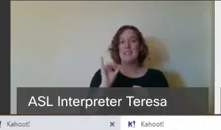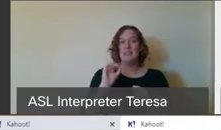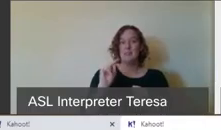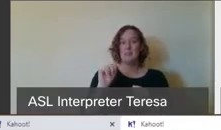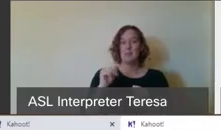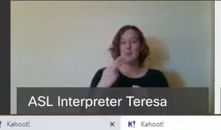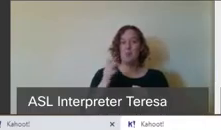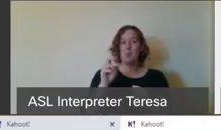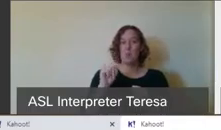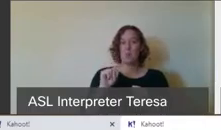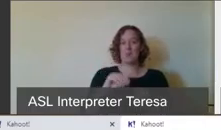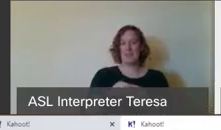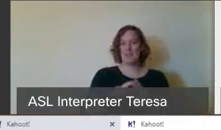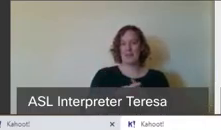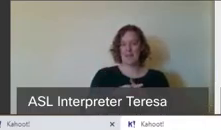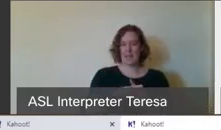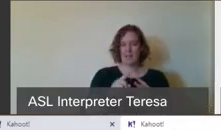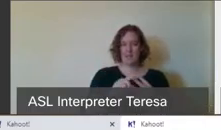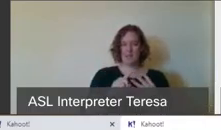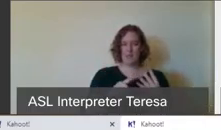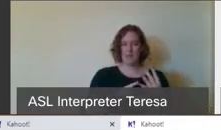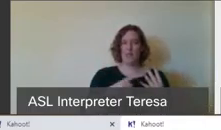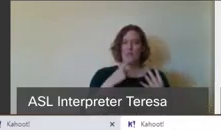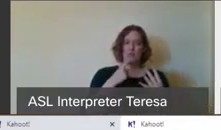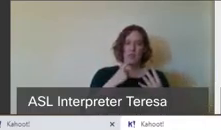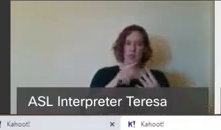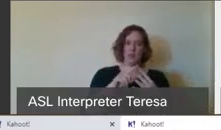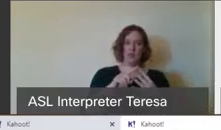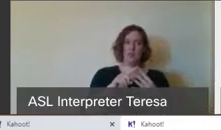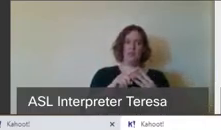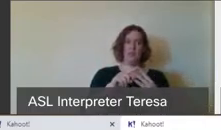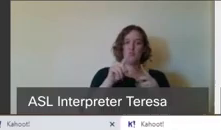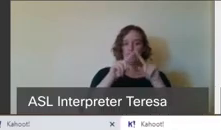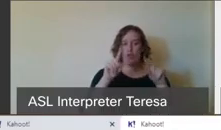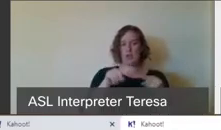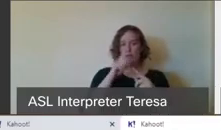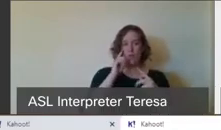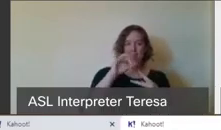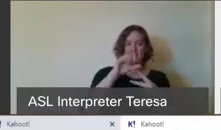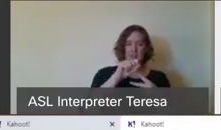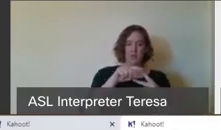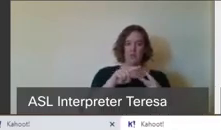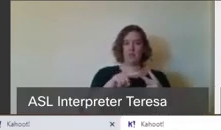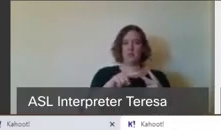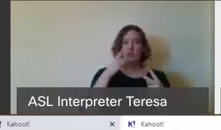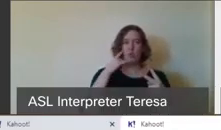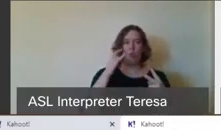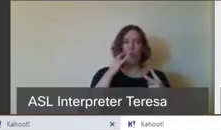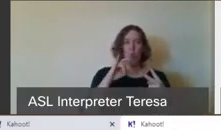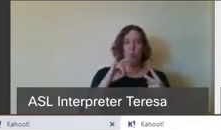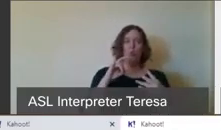that Charlotte did a little while ago. You're going to click the red or the triangle for yes, the gold or